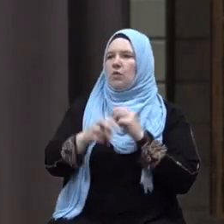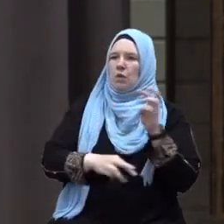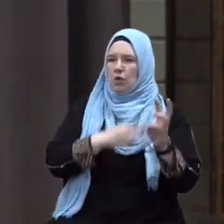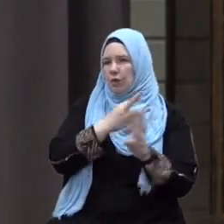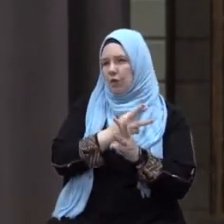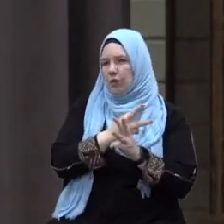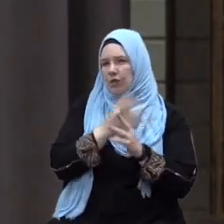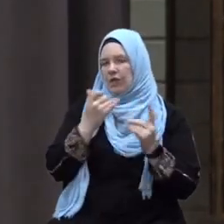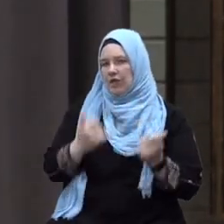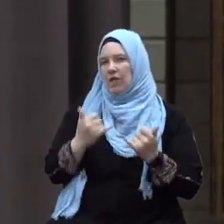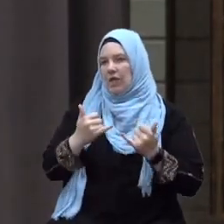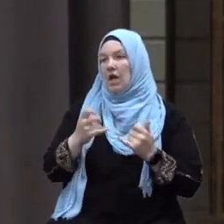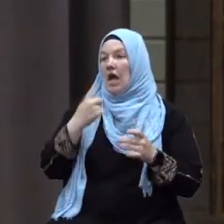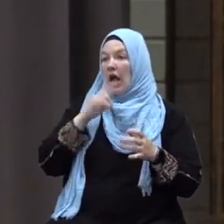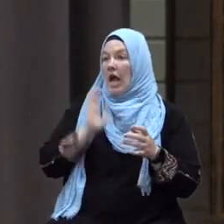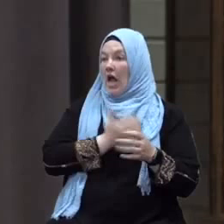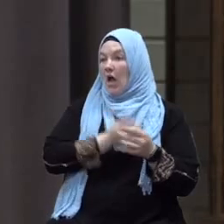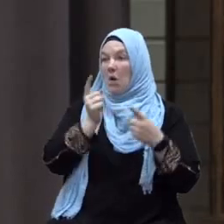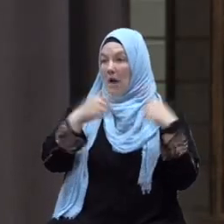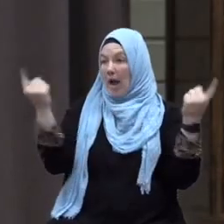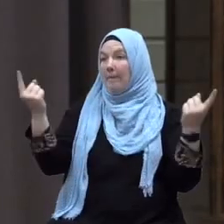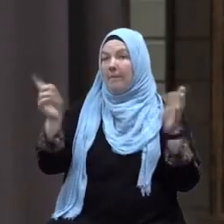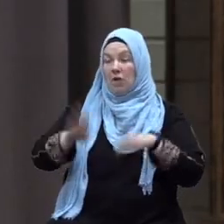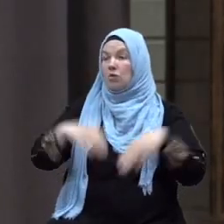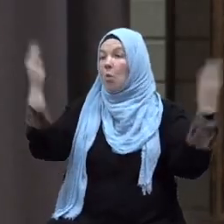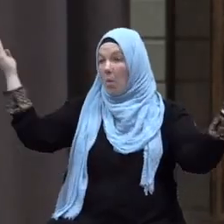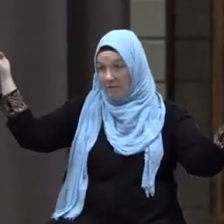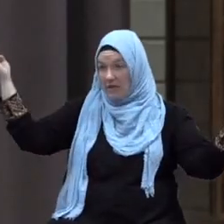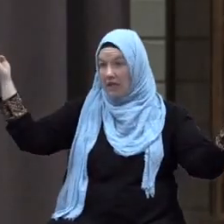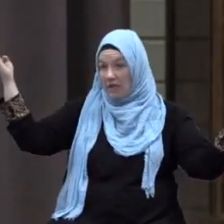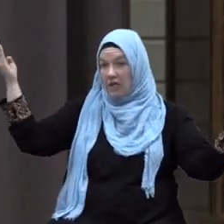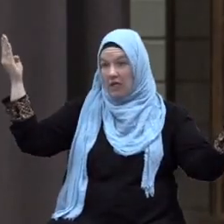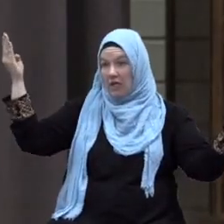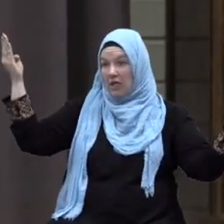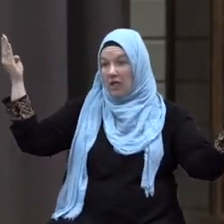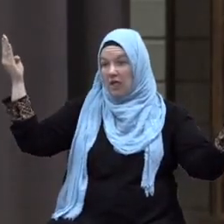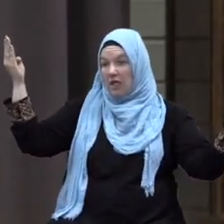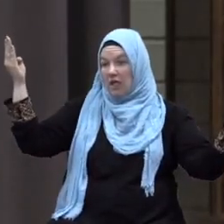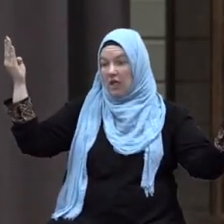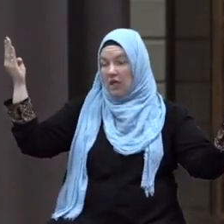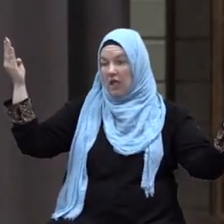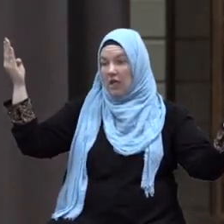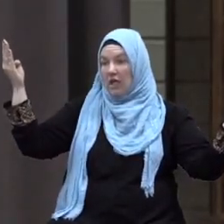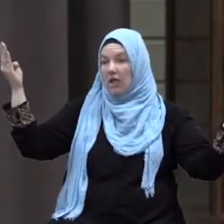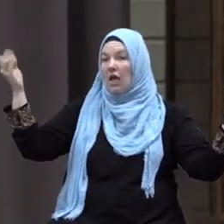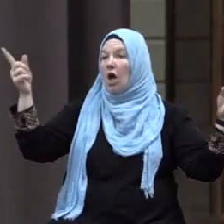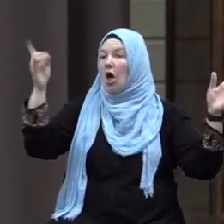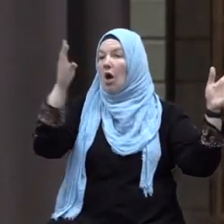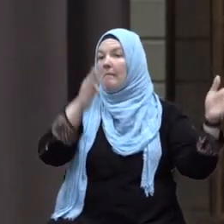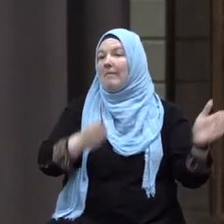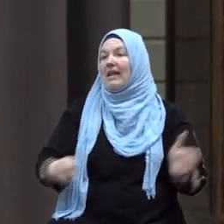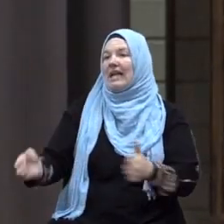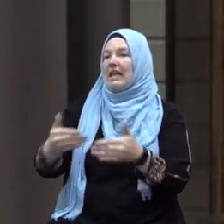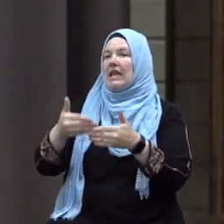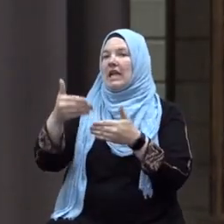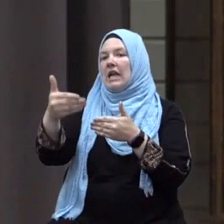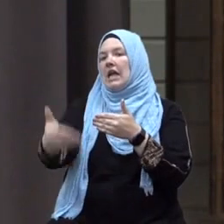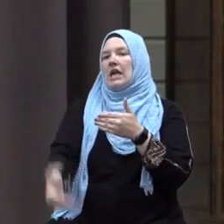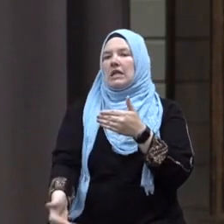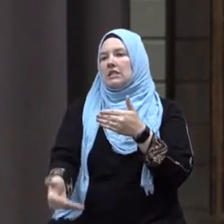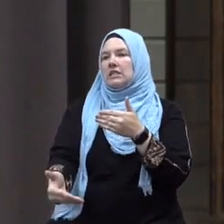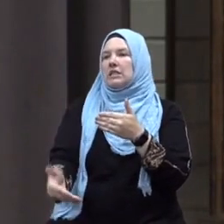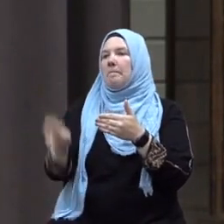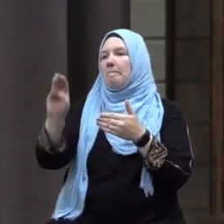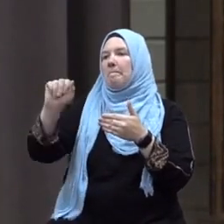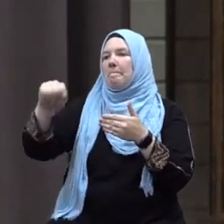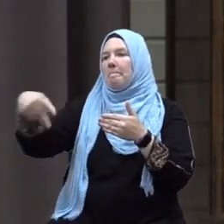Our enemies openly are planning the next map for the Middle